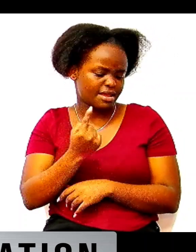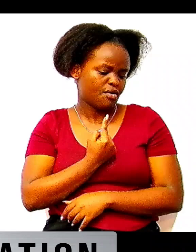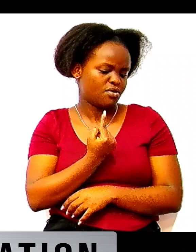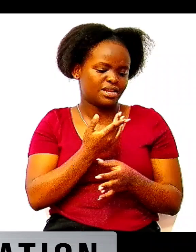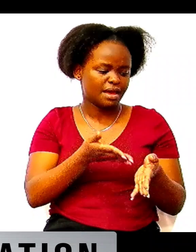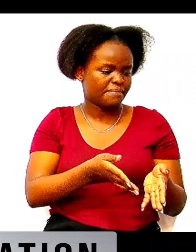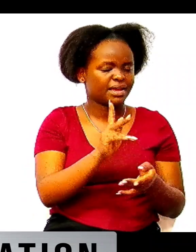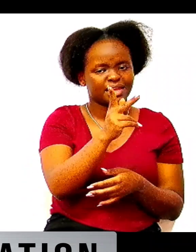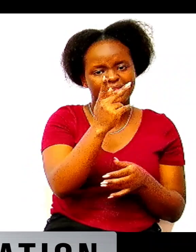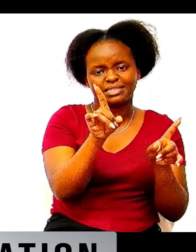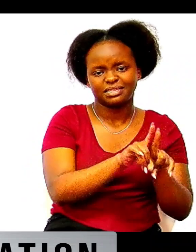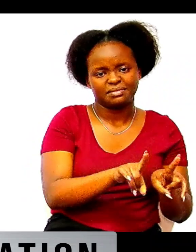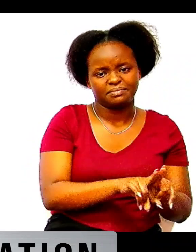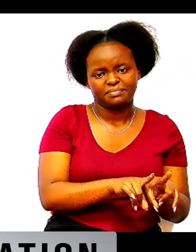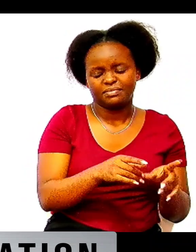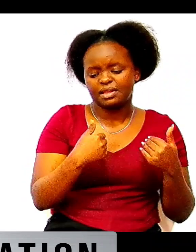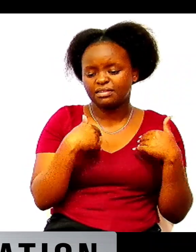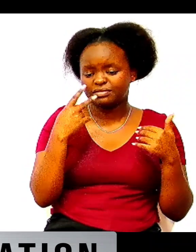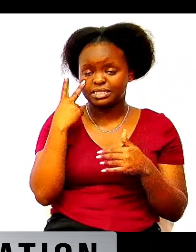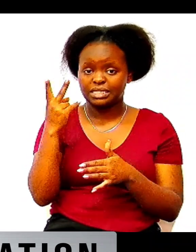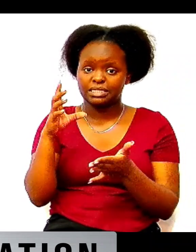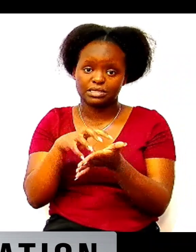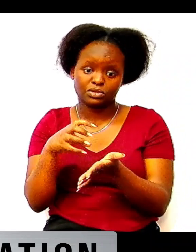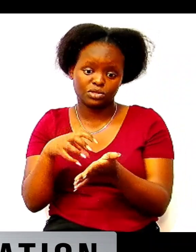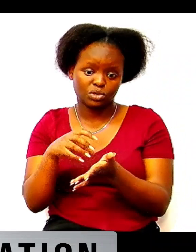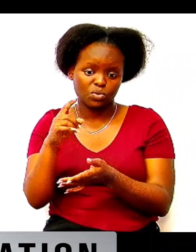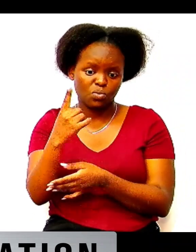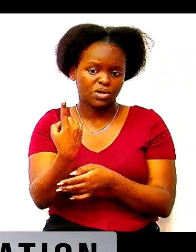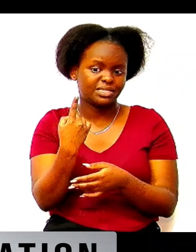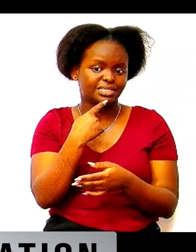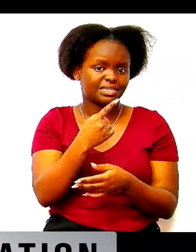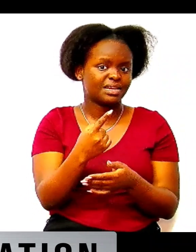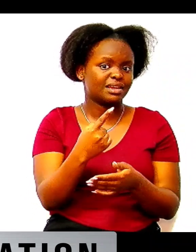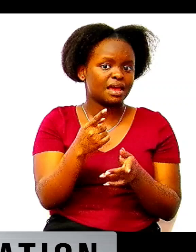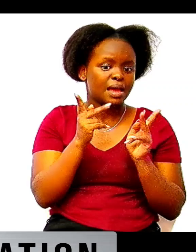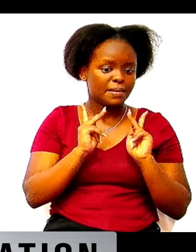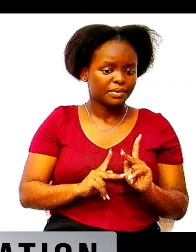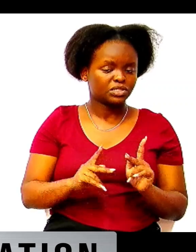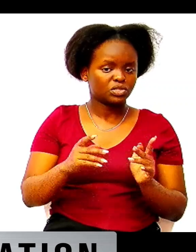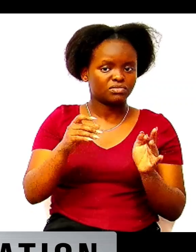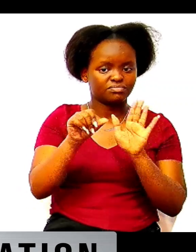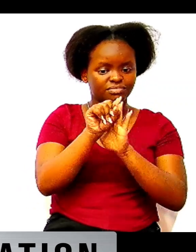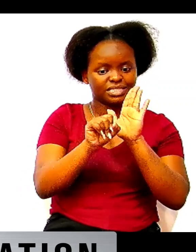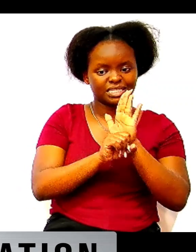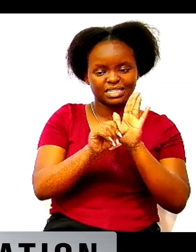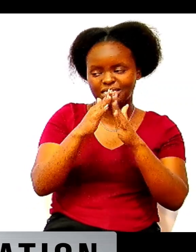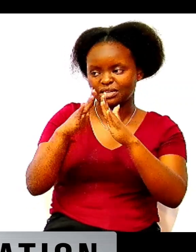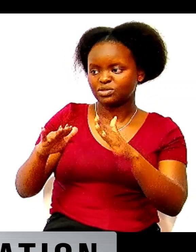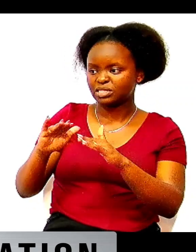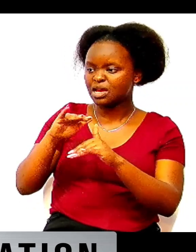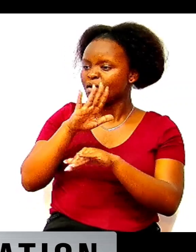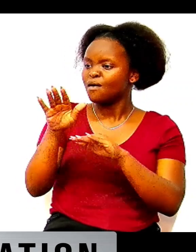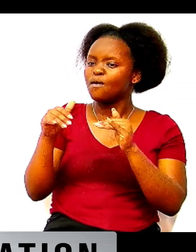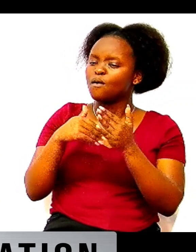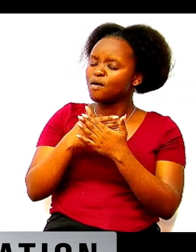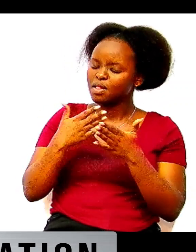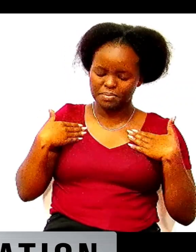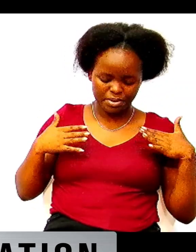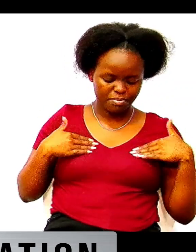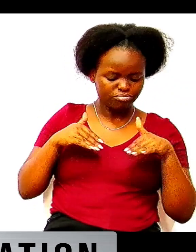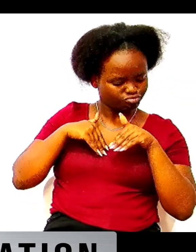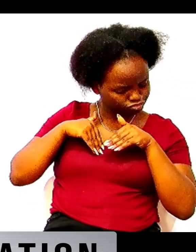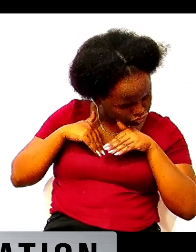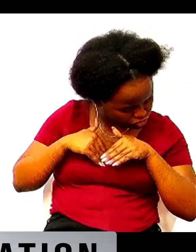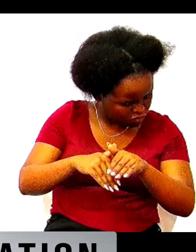seen a situation where once it has been said by the person in State House, then everything else now, everybody now follows